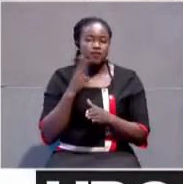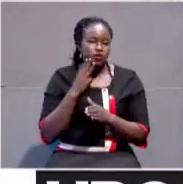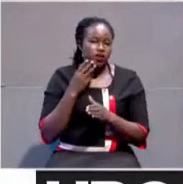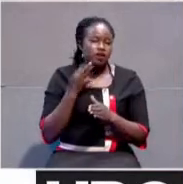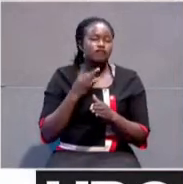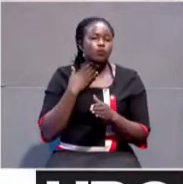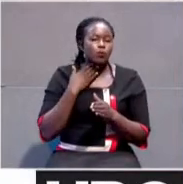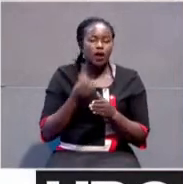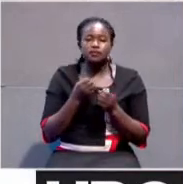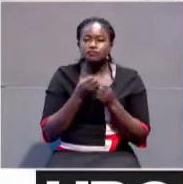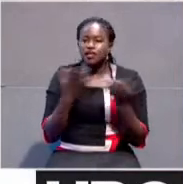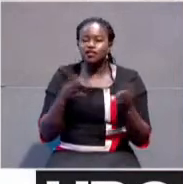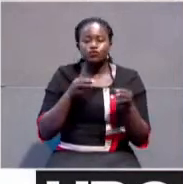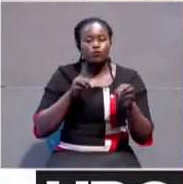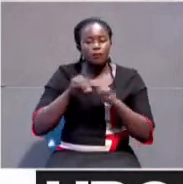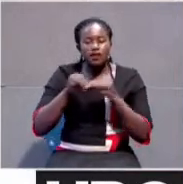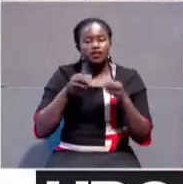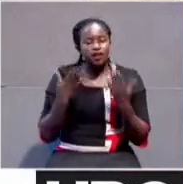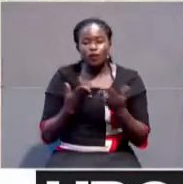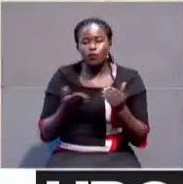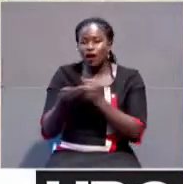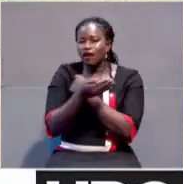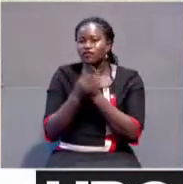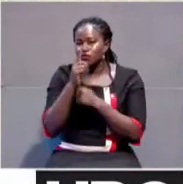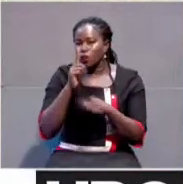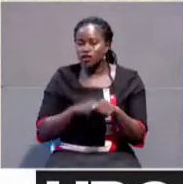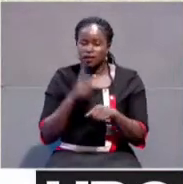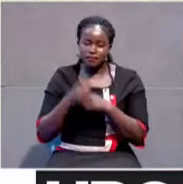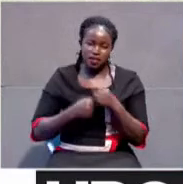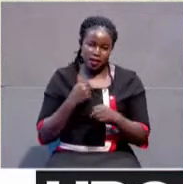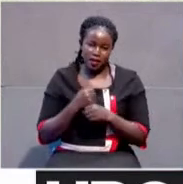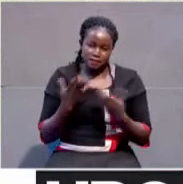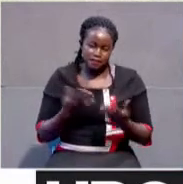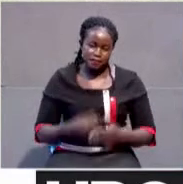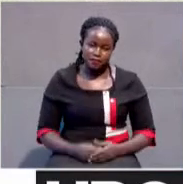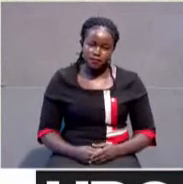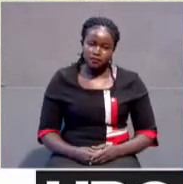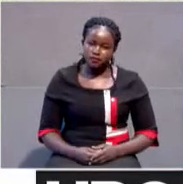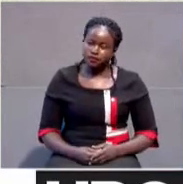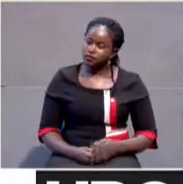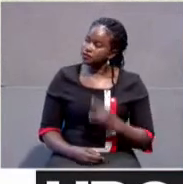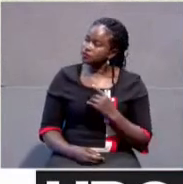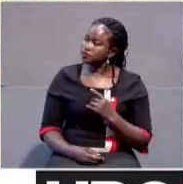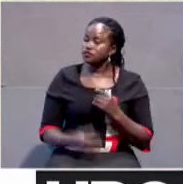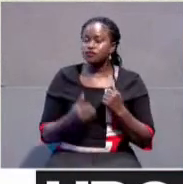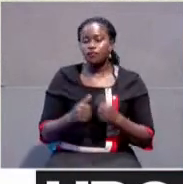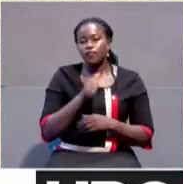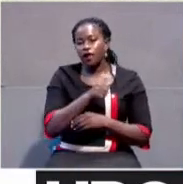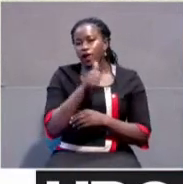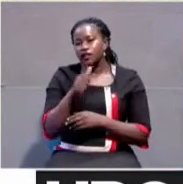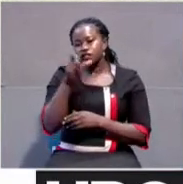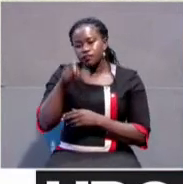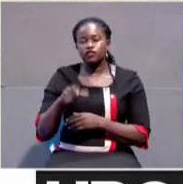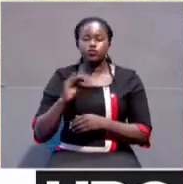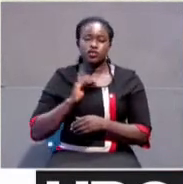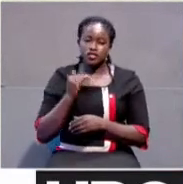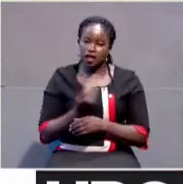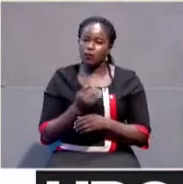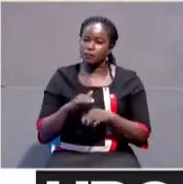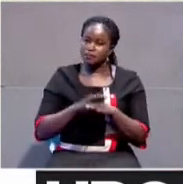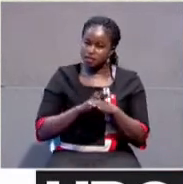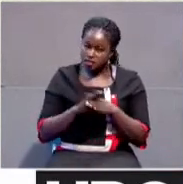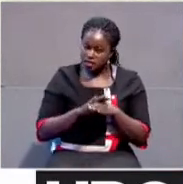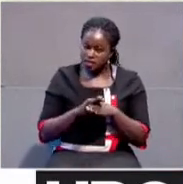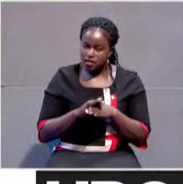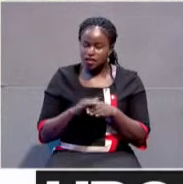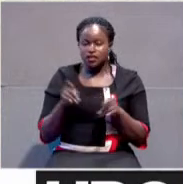manage? And you're harvesting once in a year. Everyone here is our business. They are our partners in